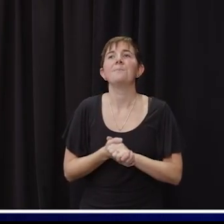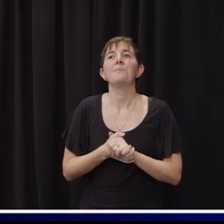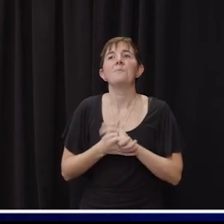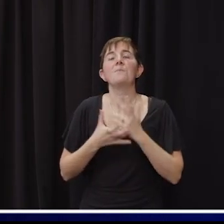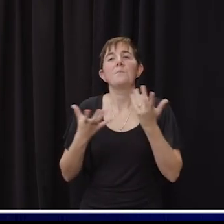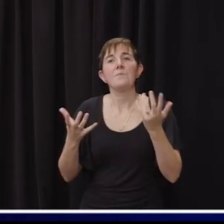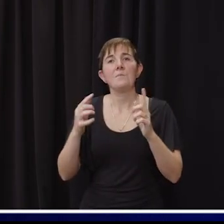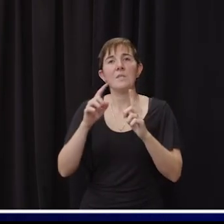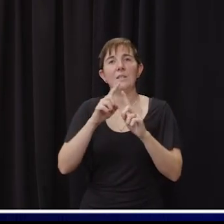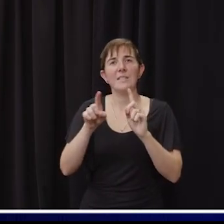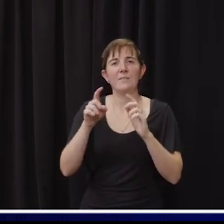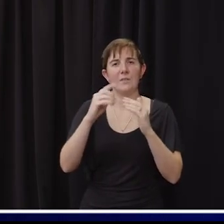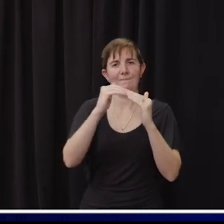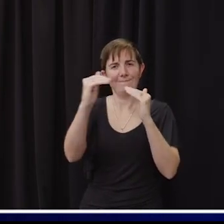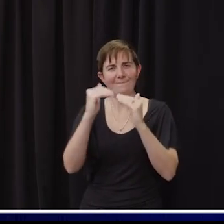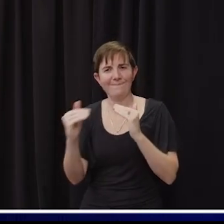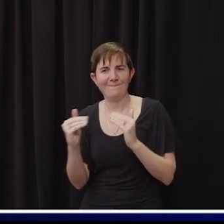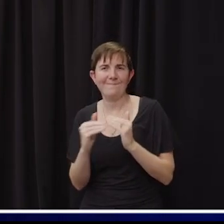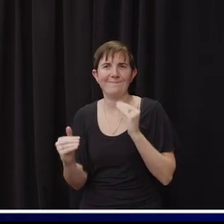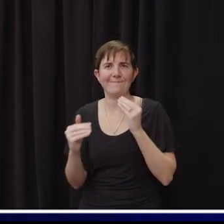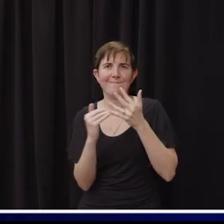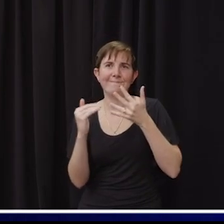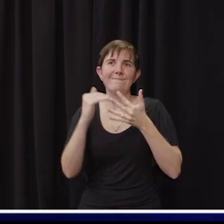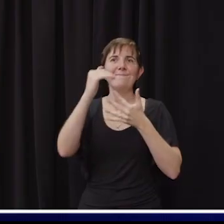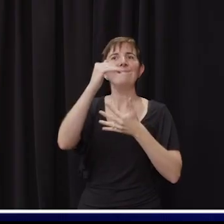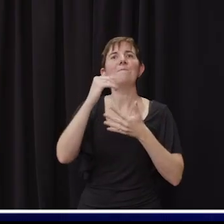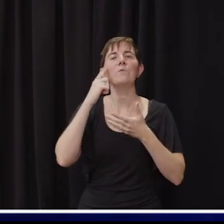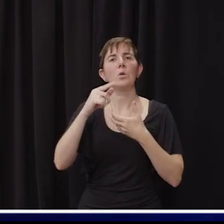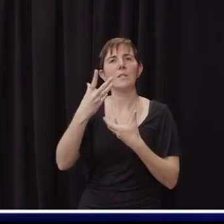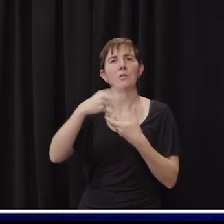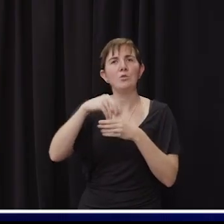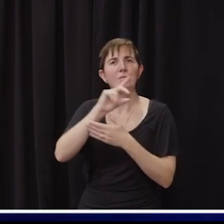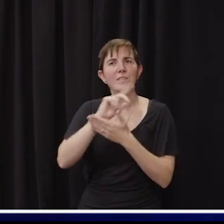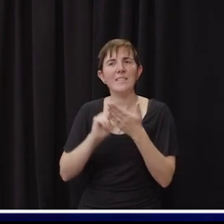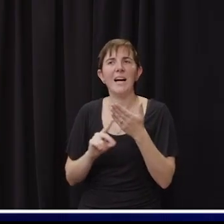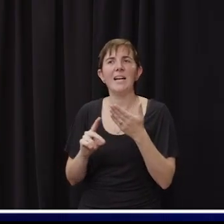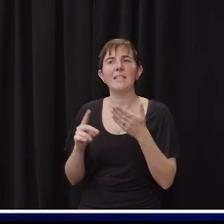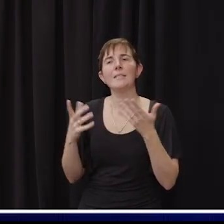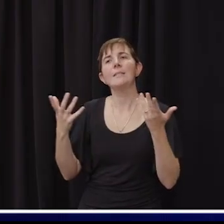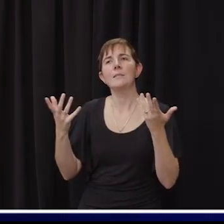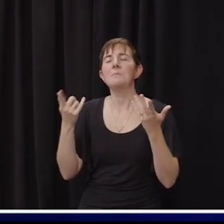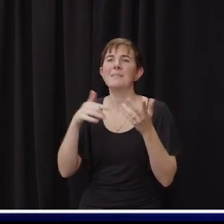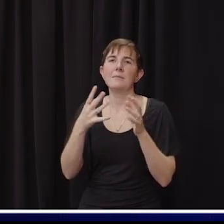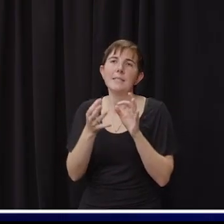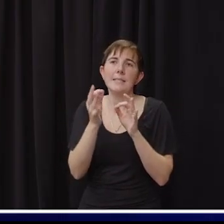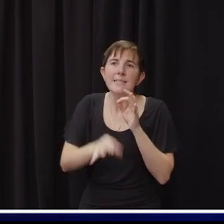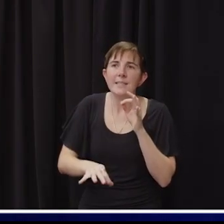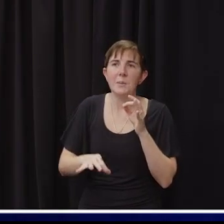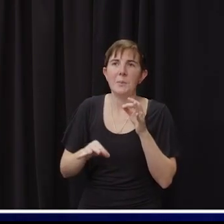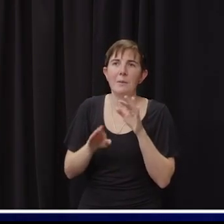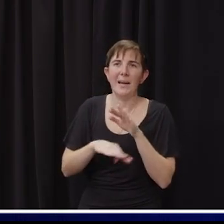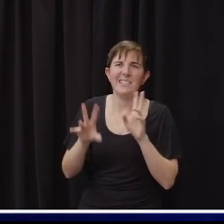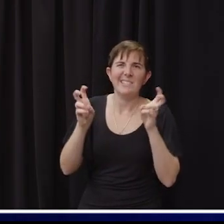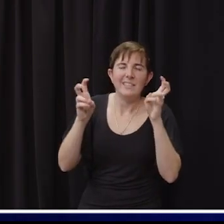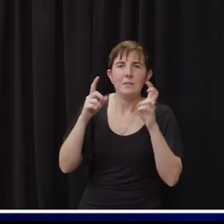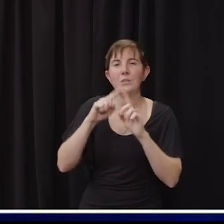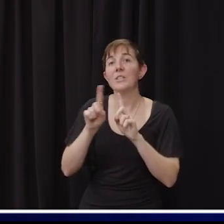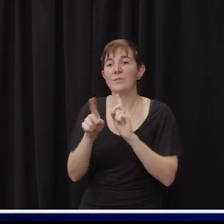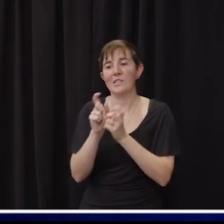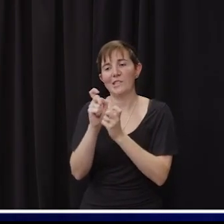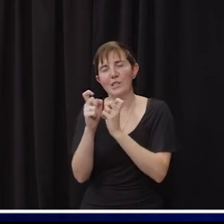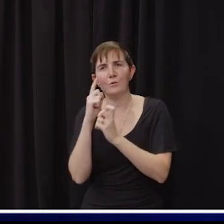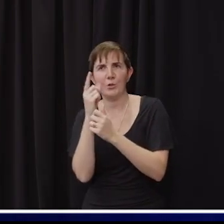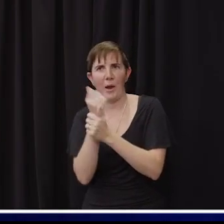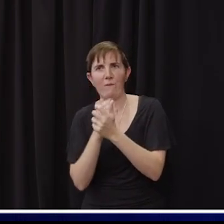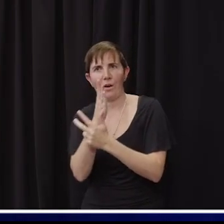So the degrees of inclusive design, kind of at a simple level, there's obviously nuances to everything,